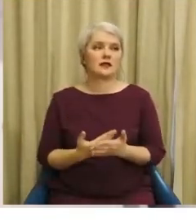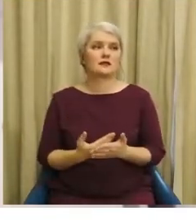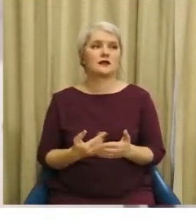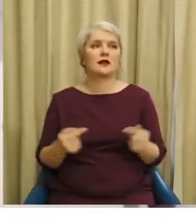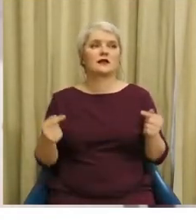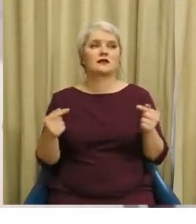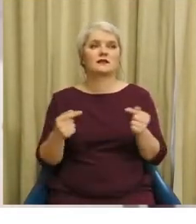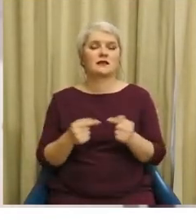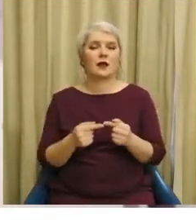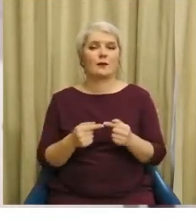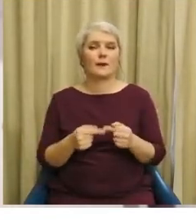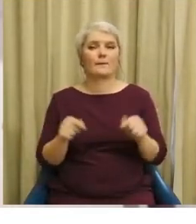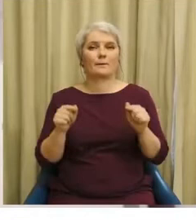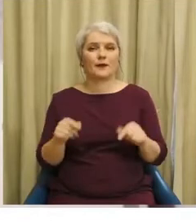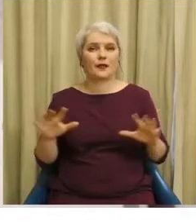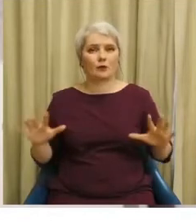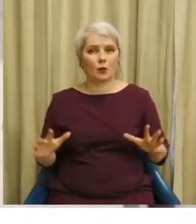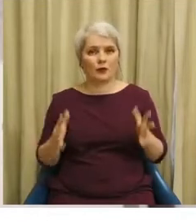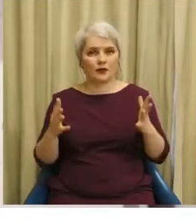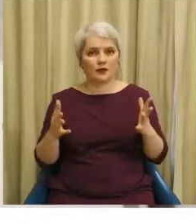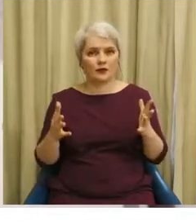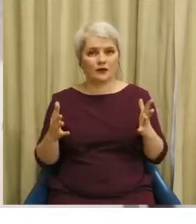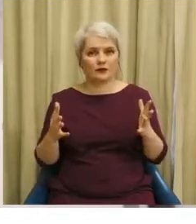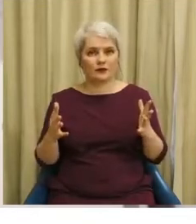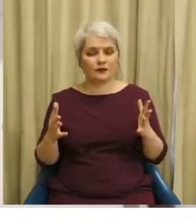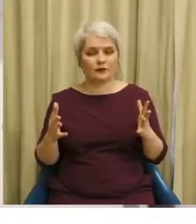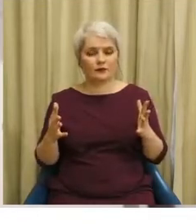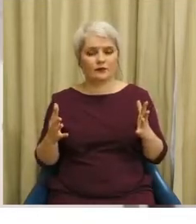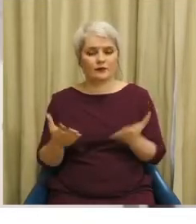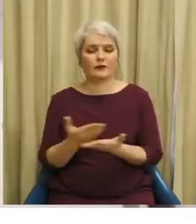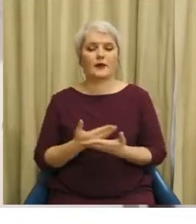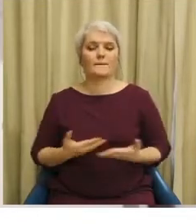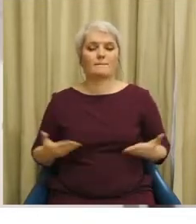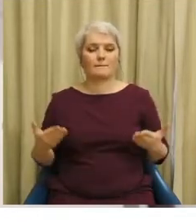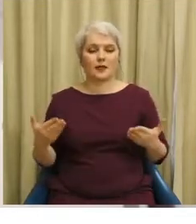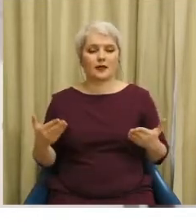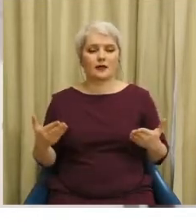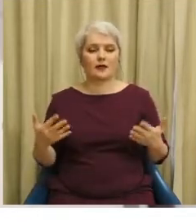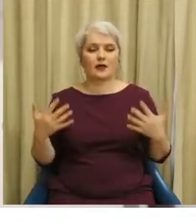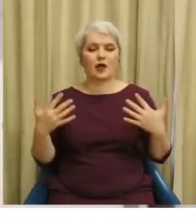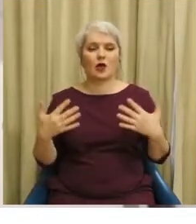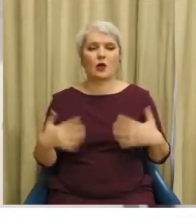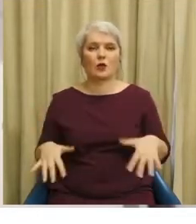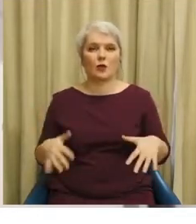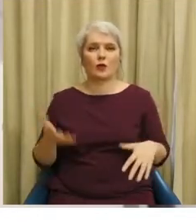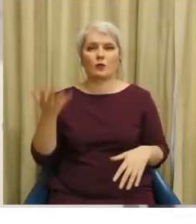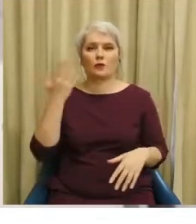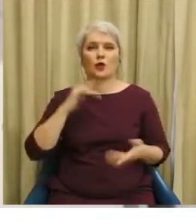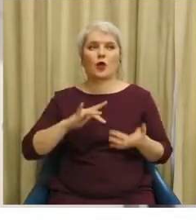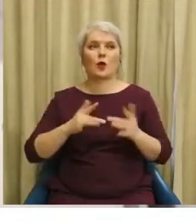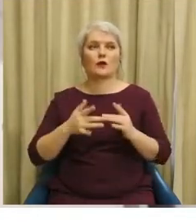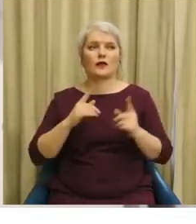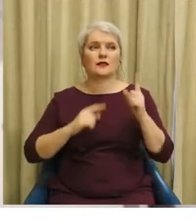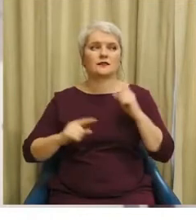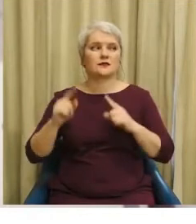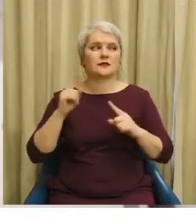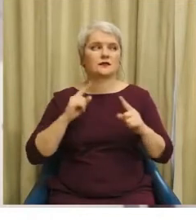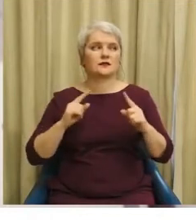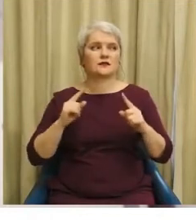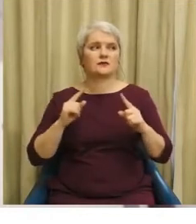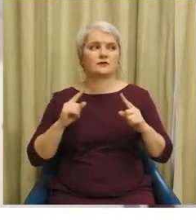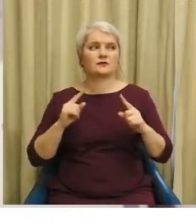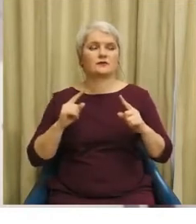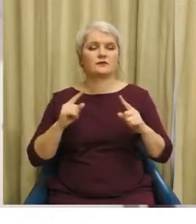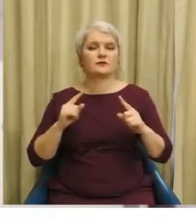The challenge is with people who are not in our cities, not in our countries, people who we used to